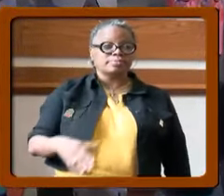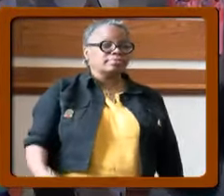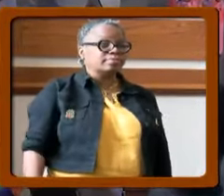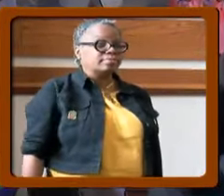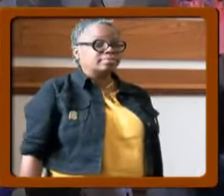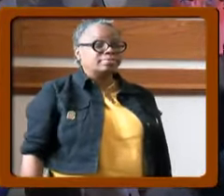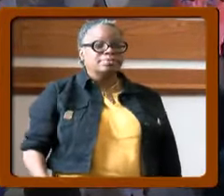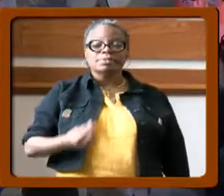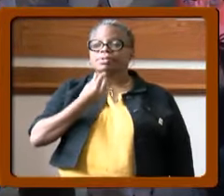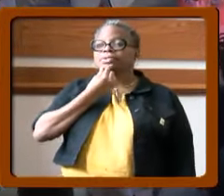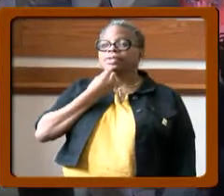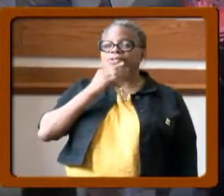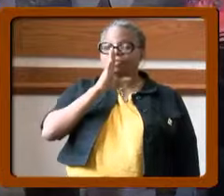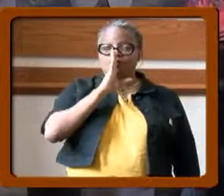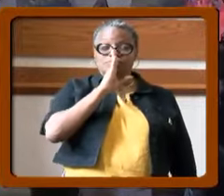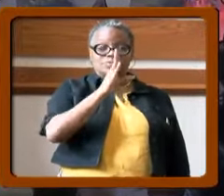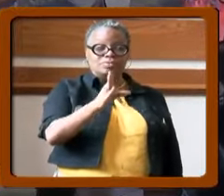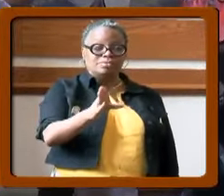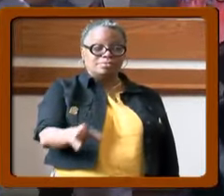gay, straight,